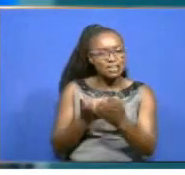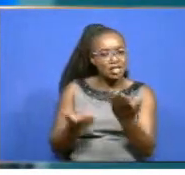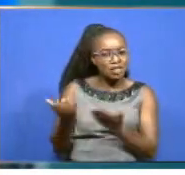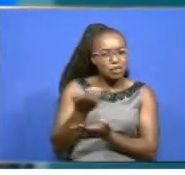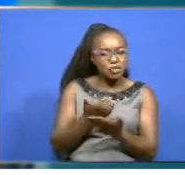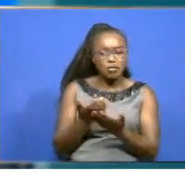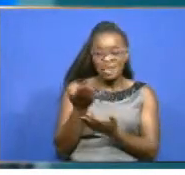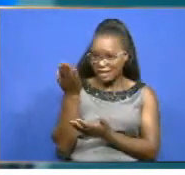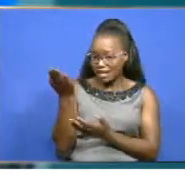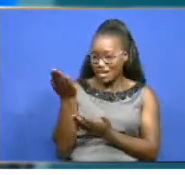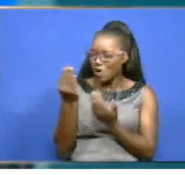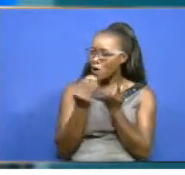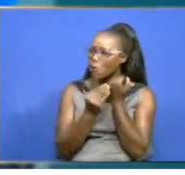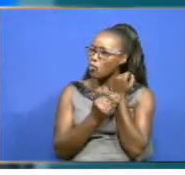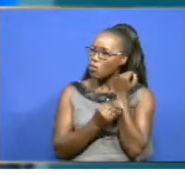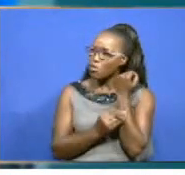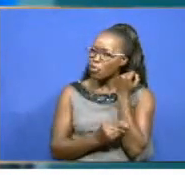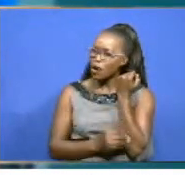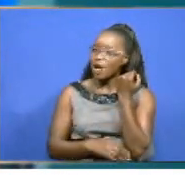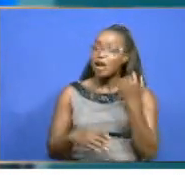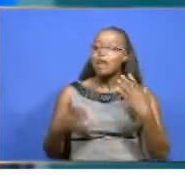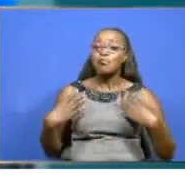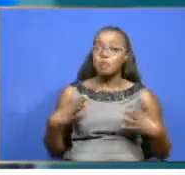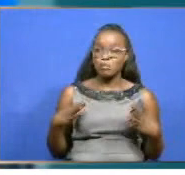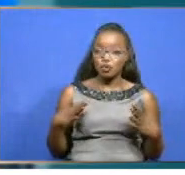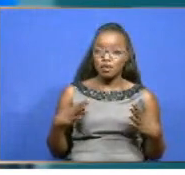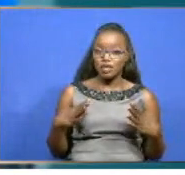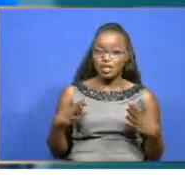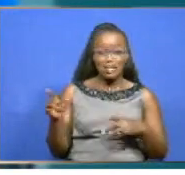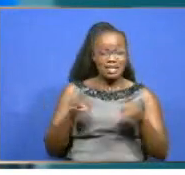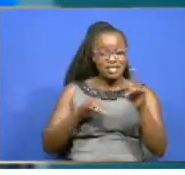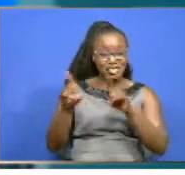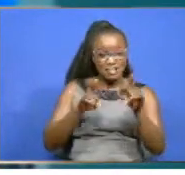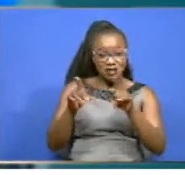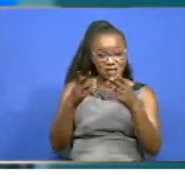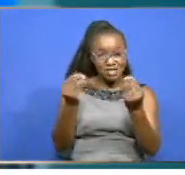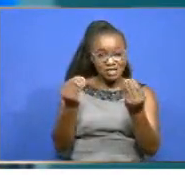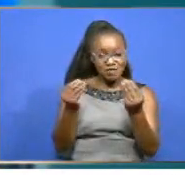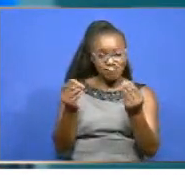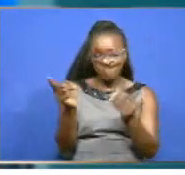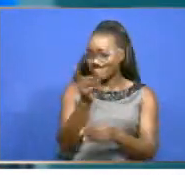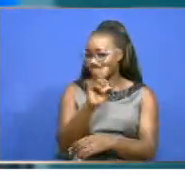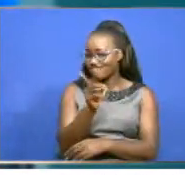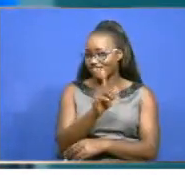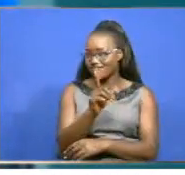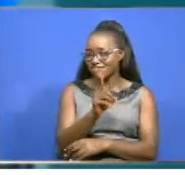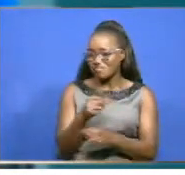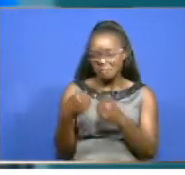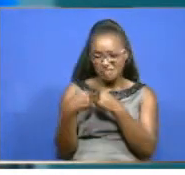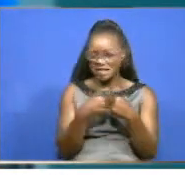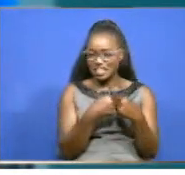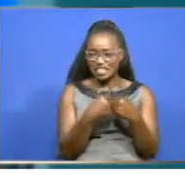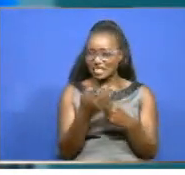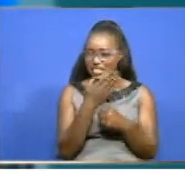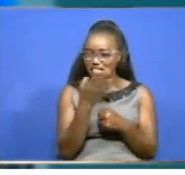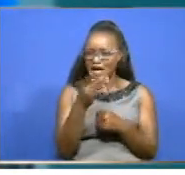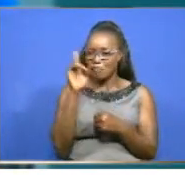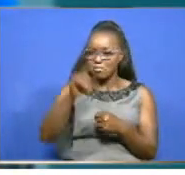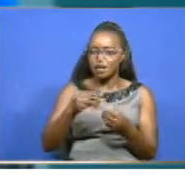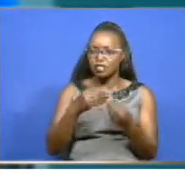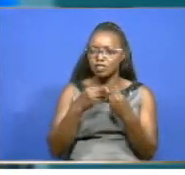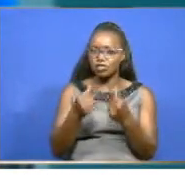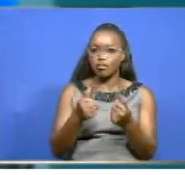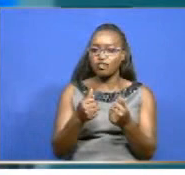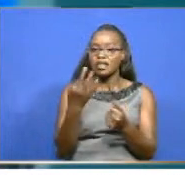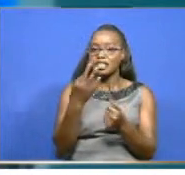there. People cannot travel easily. There are issues and challenges that are there that we really need to look at. And all the